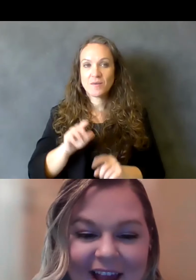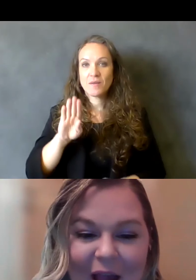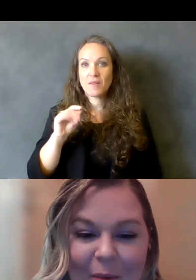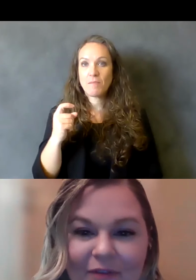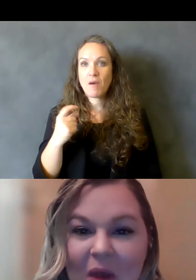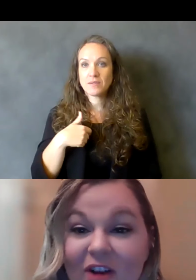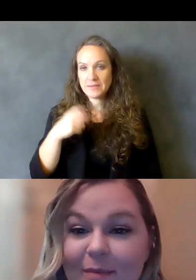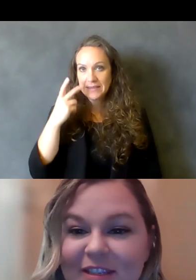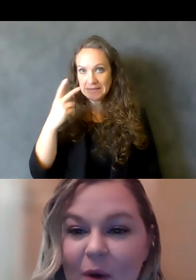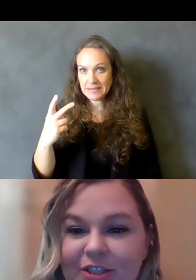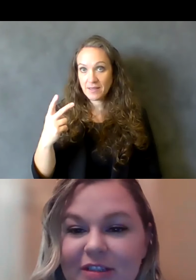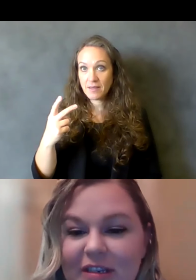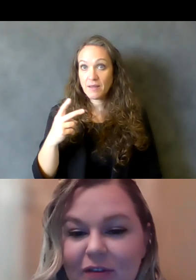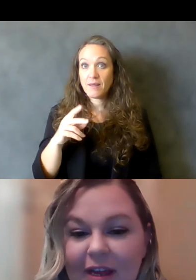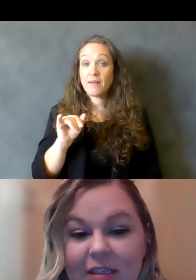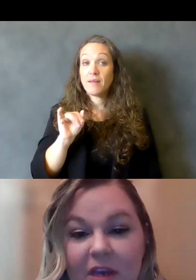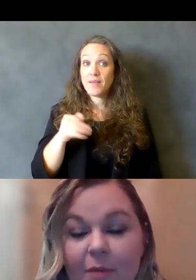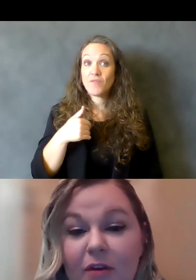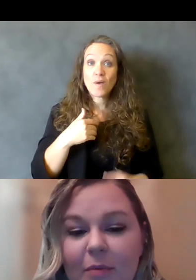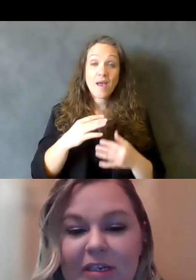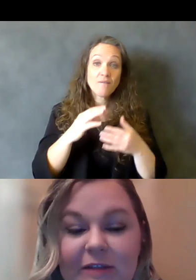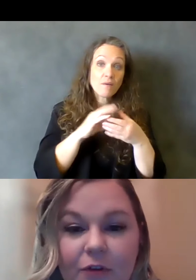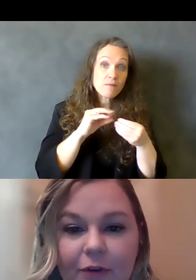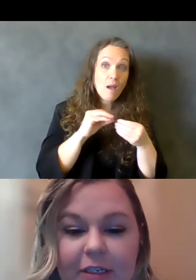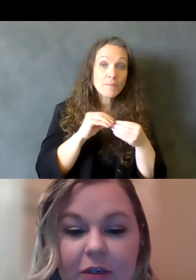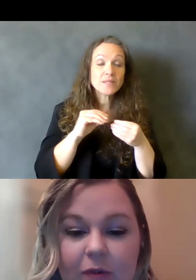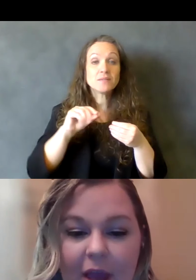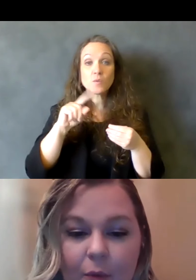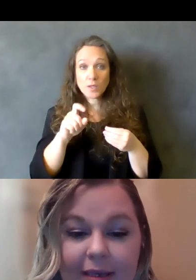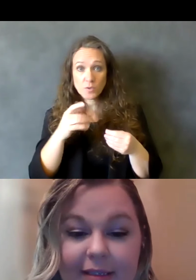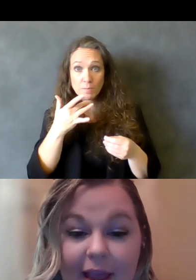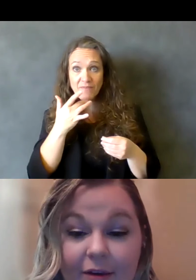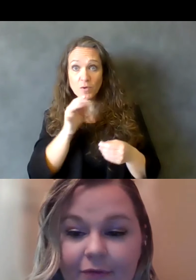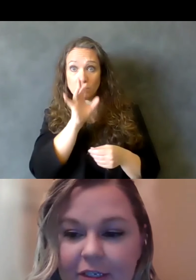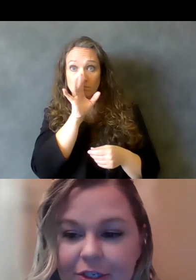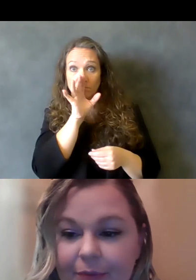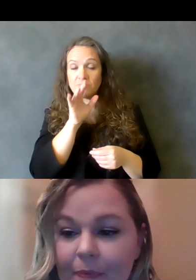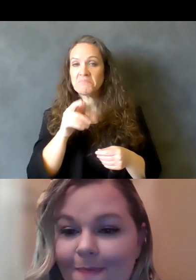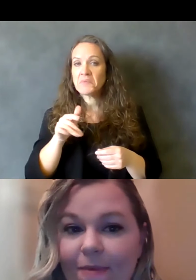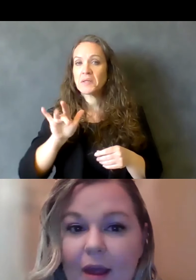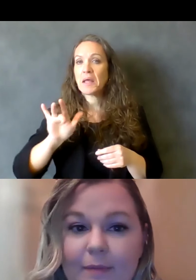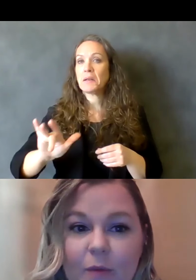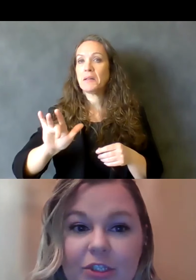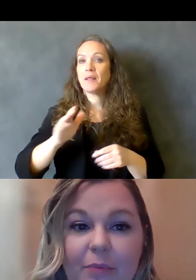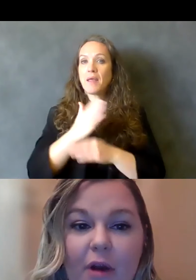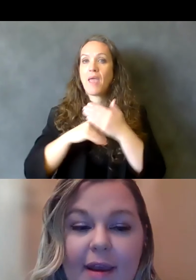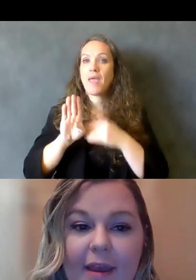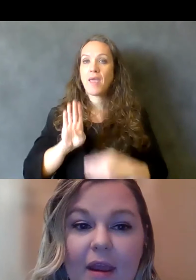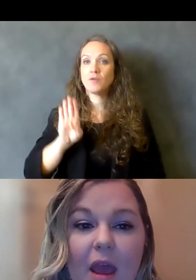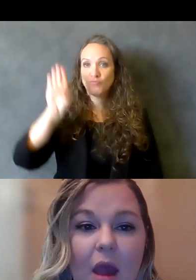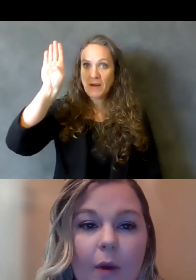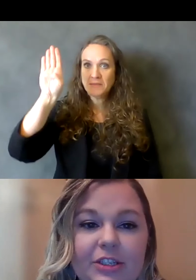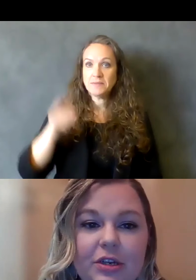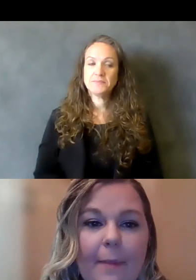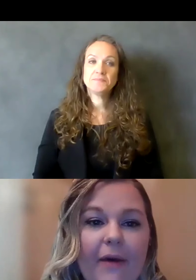seeing, but if you have comments and questions and you'd like to be unmuted, please feel free to use that raise hand feature. So we'll jump right